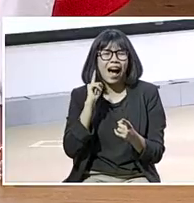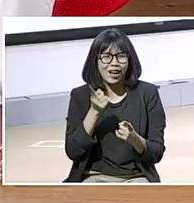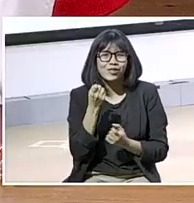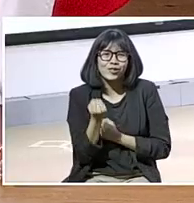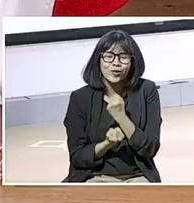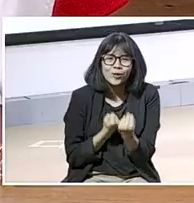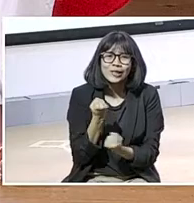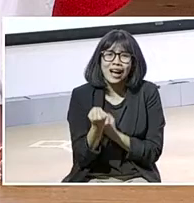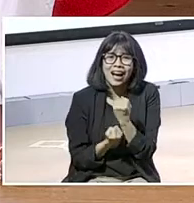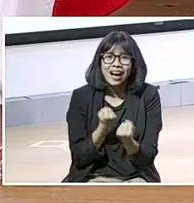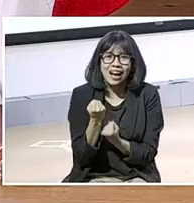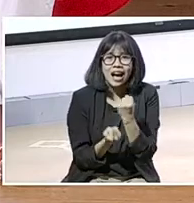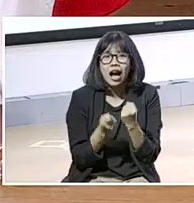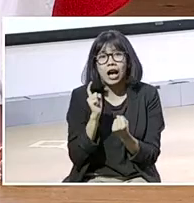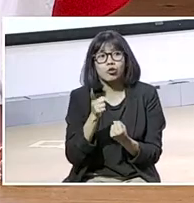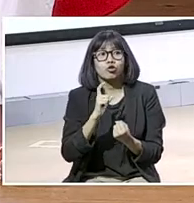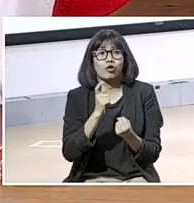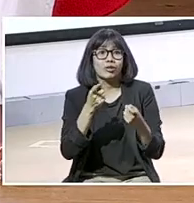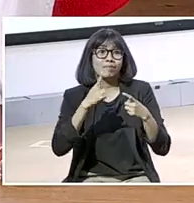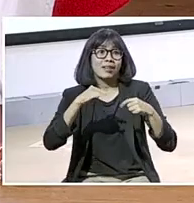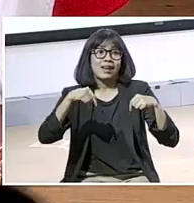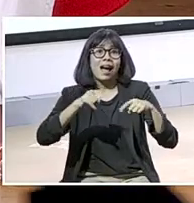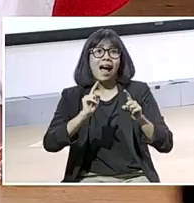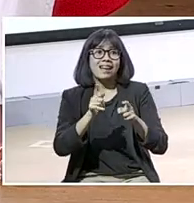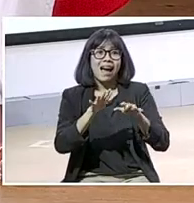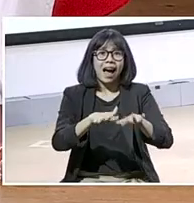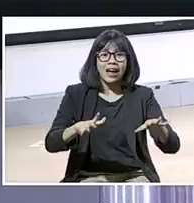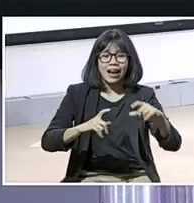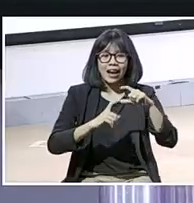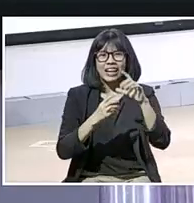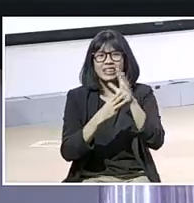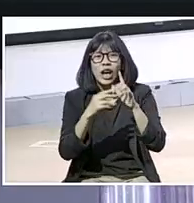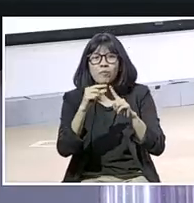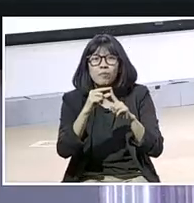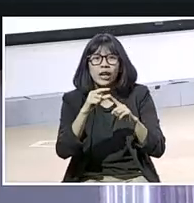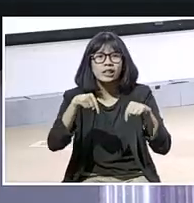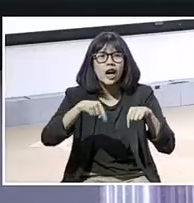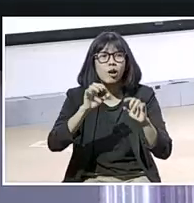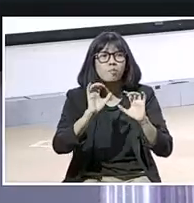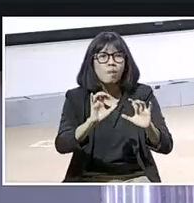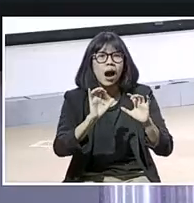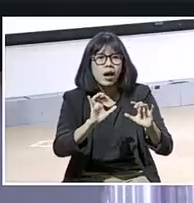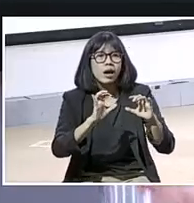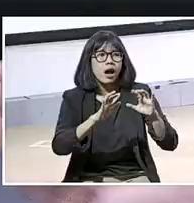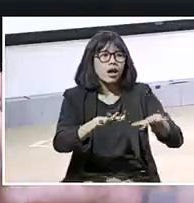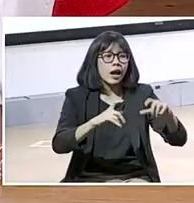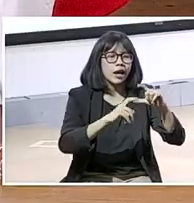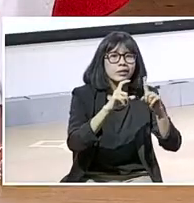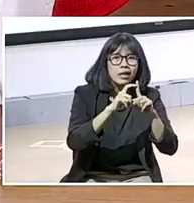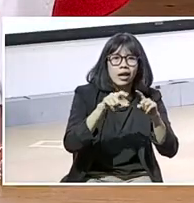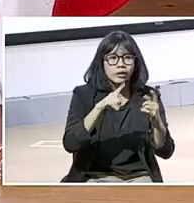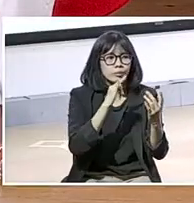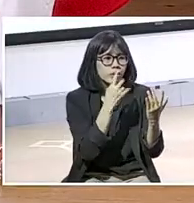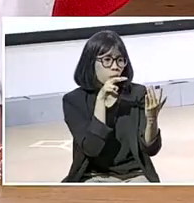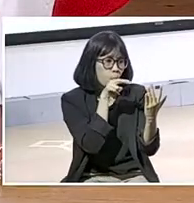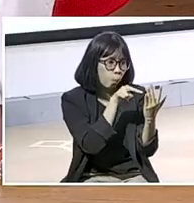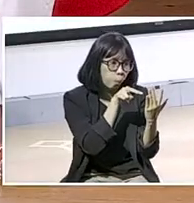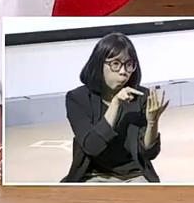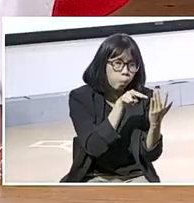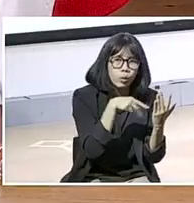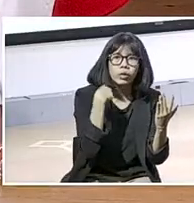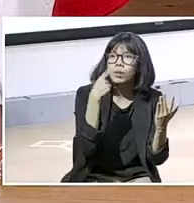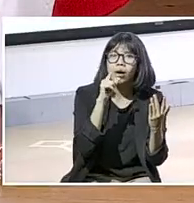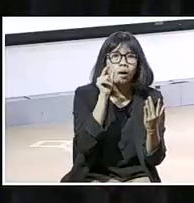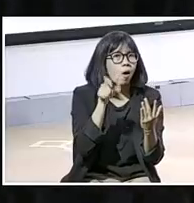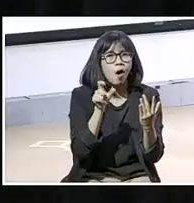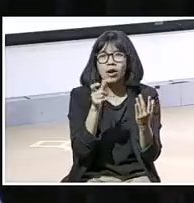from elementary school already have phones right now. It's different from back then, but you... Well, and like, I'll ask a question. Everybody here